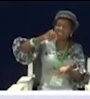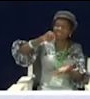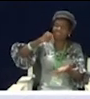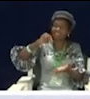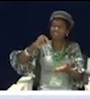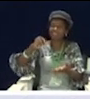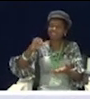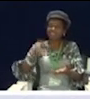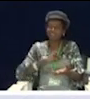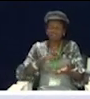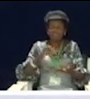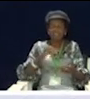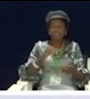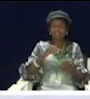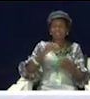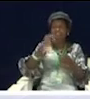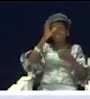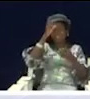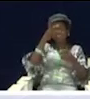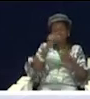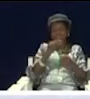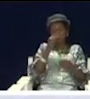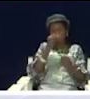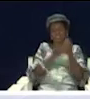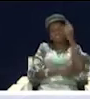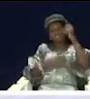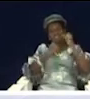I ate my pounded yam alone.